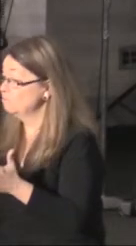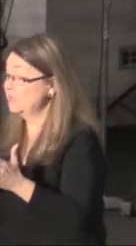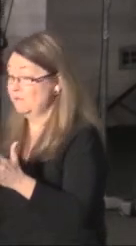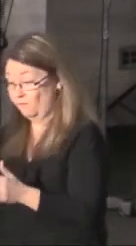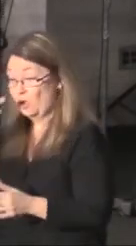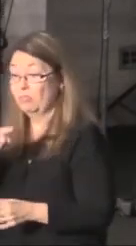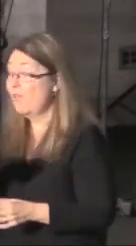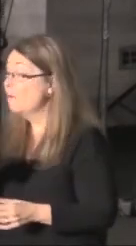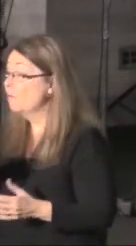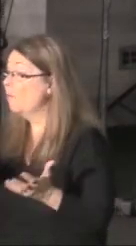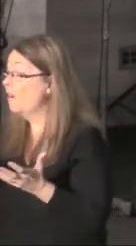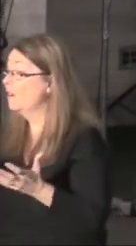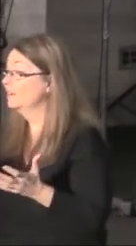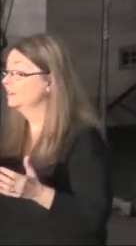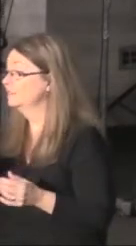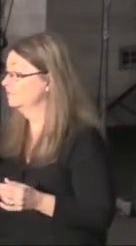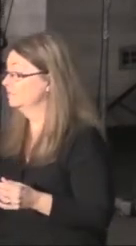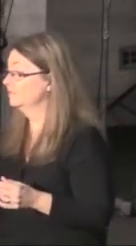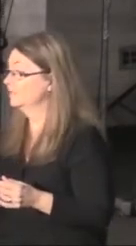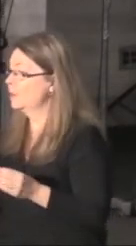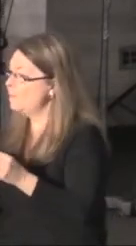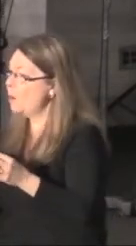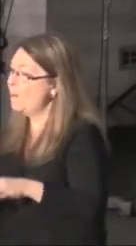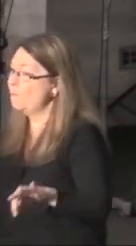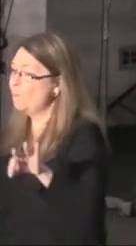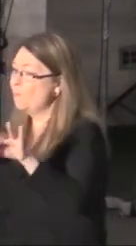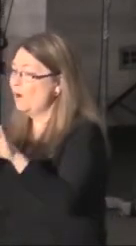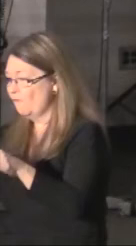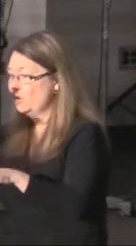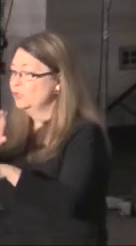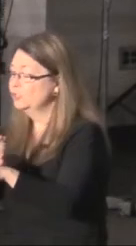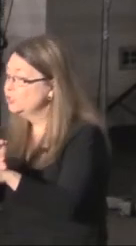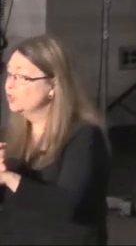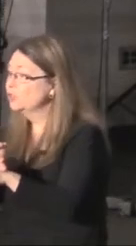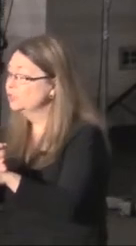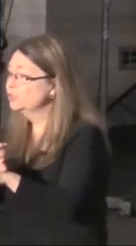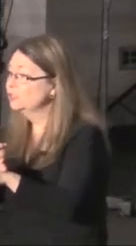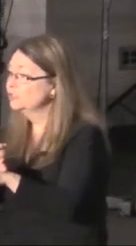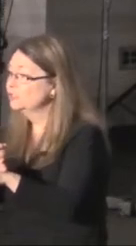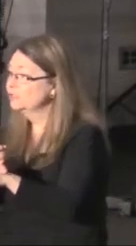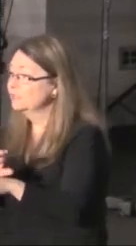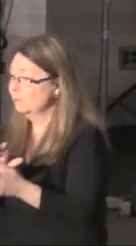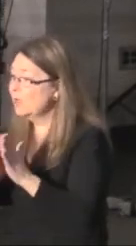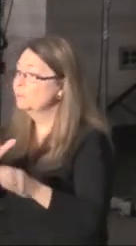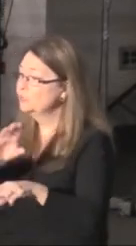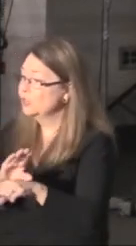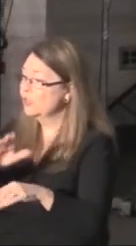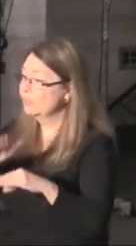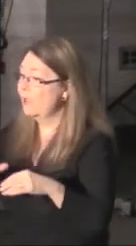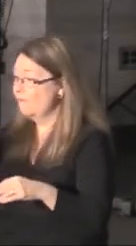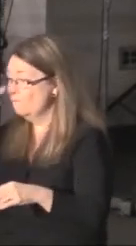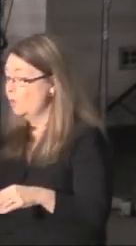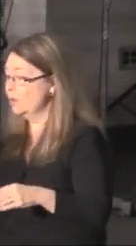to them? And here's what it meant. His point was that it was more important for the church to be the church than for its members to receive the personal